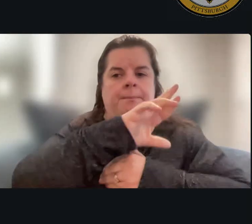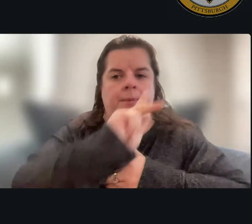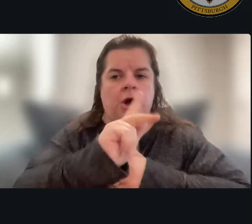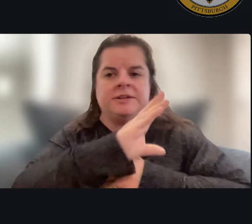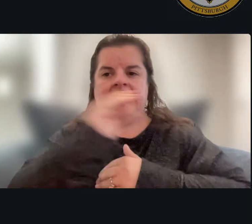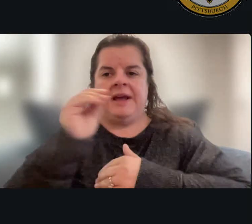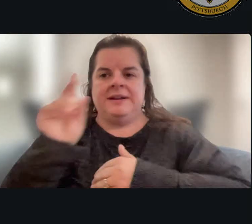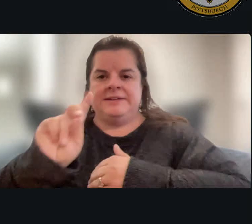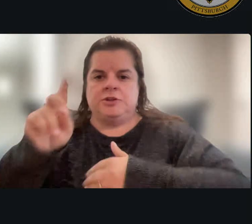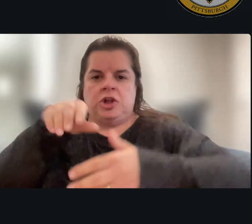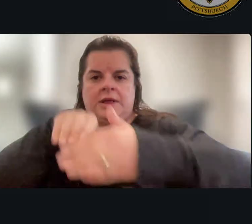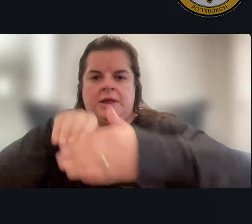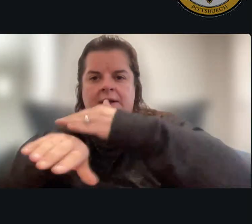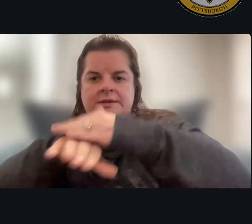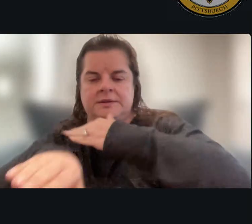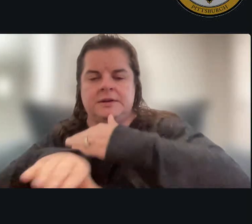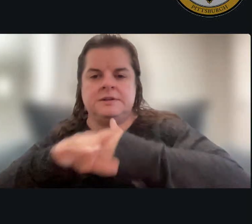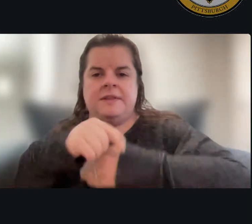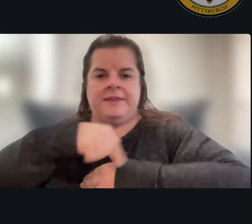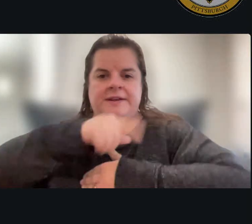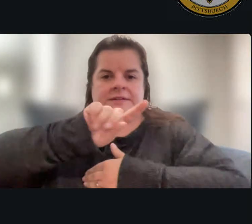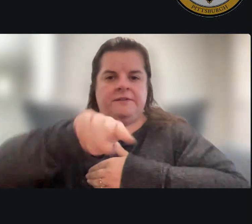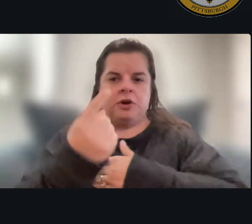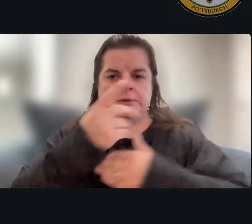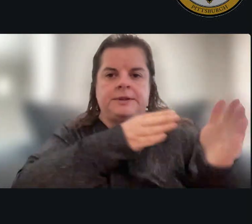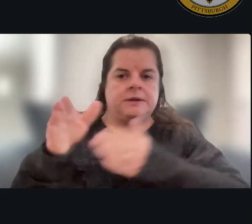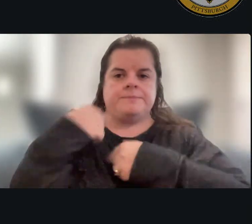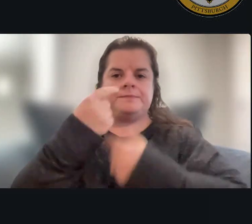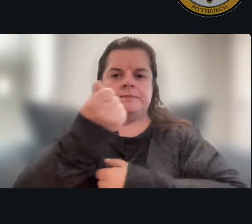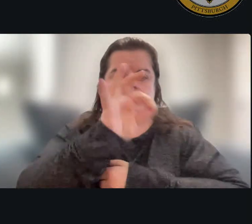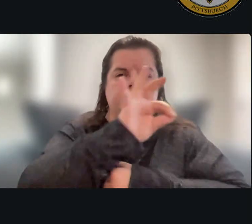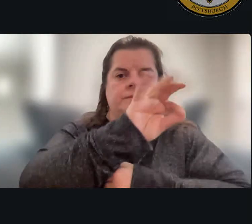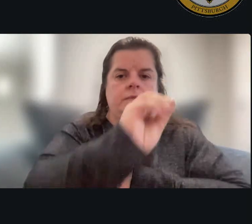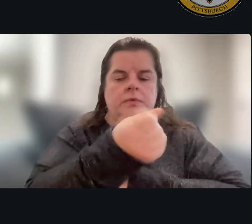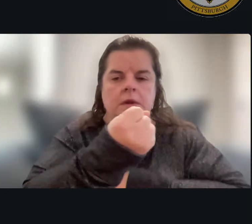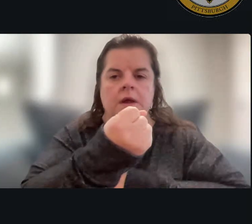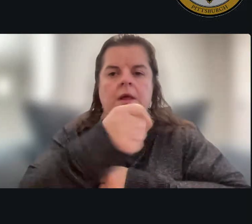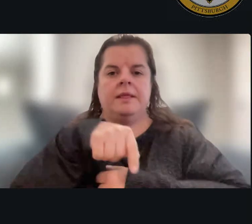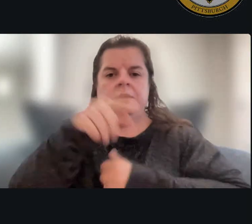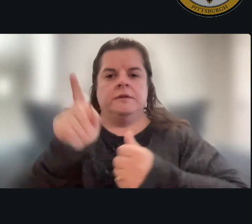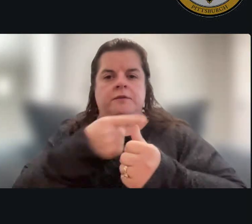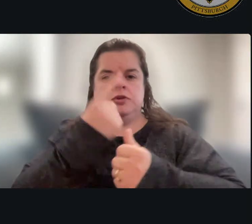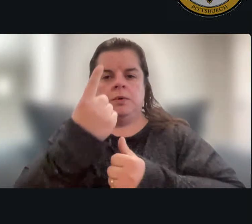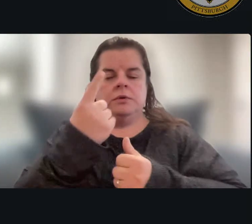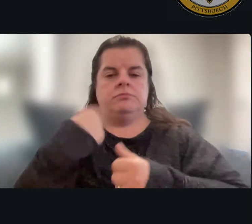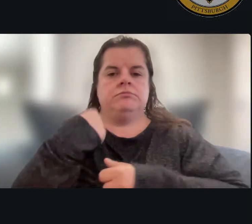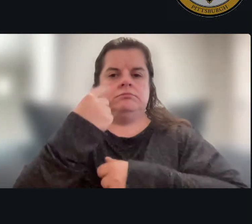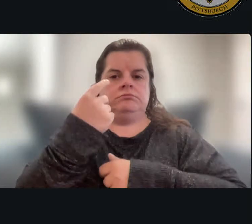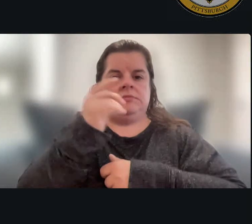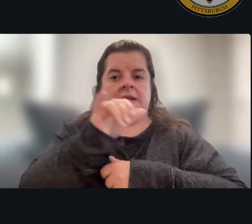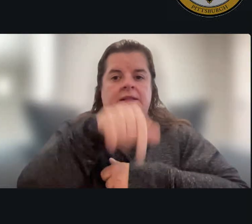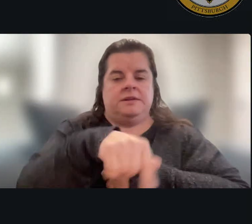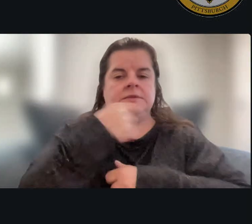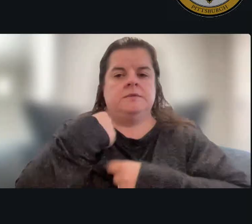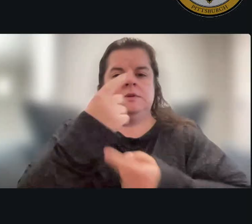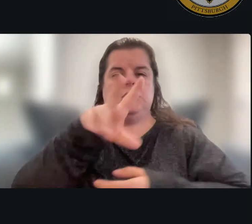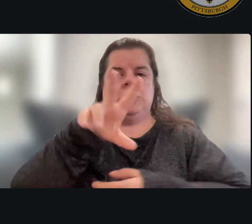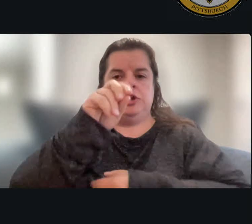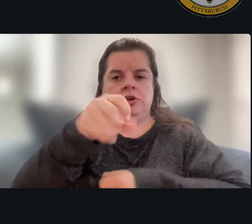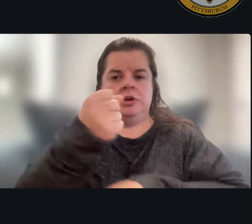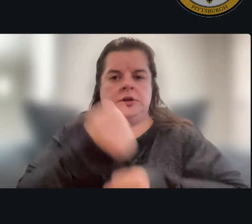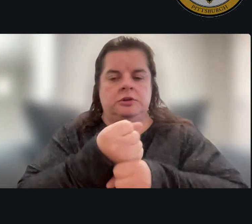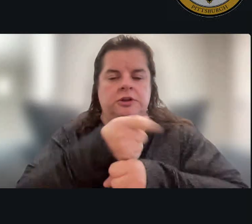access. This is the first plan since the early 1990s, so this is the first one of its kind in over 30 years. Again, that theme